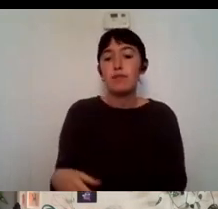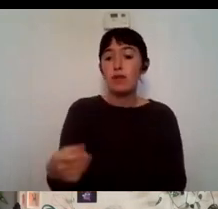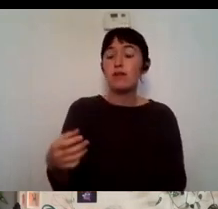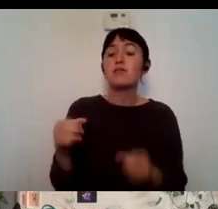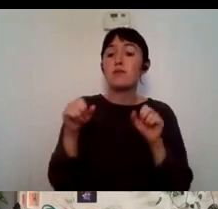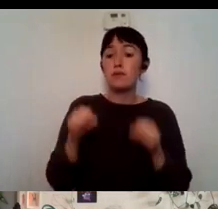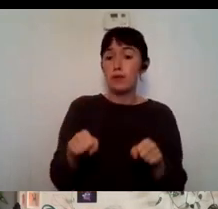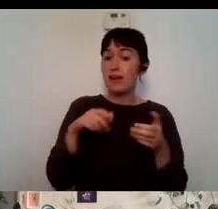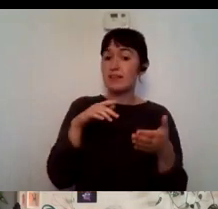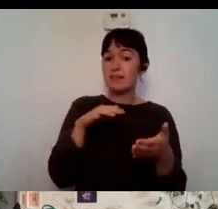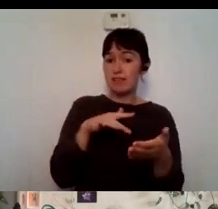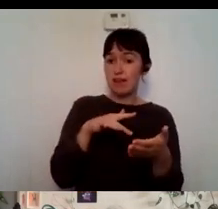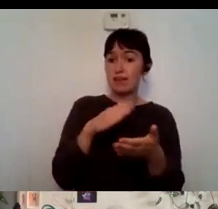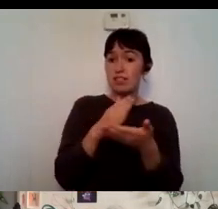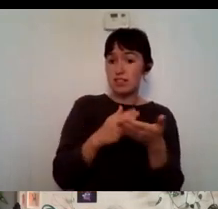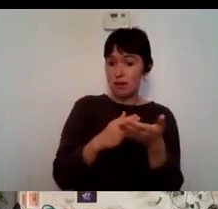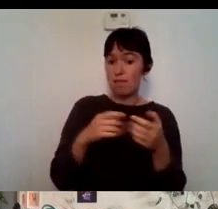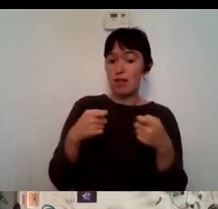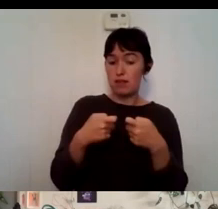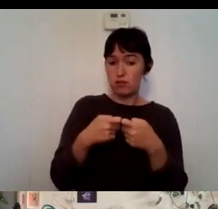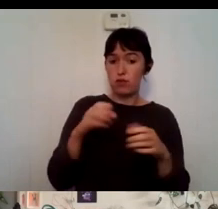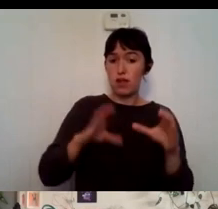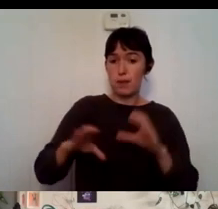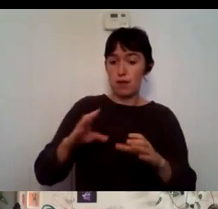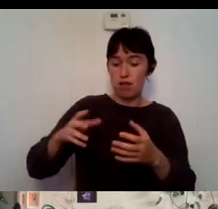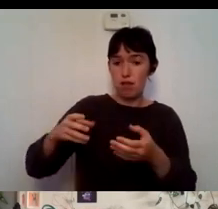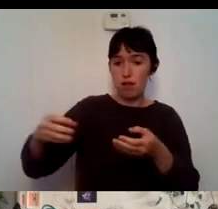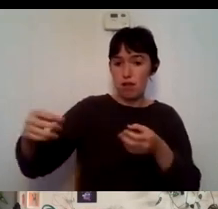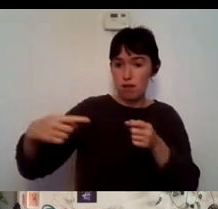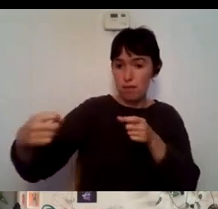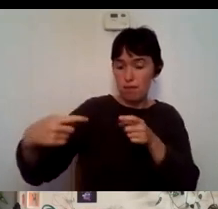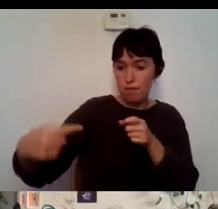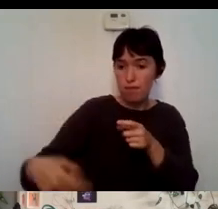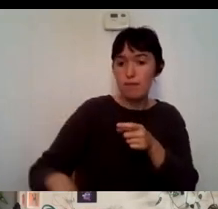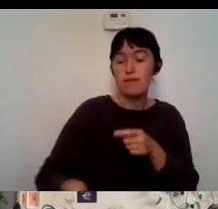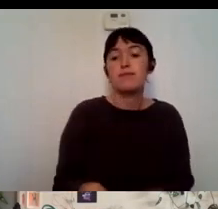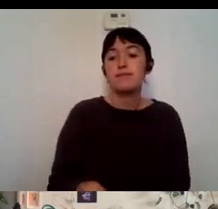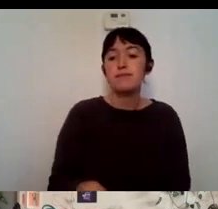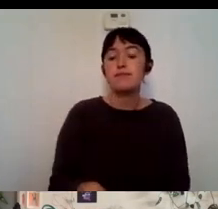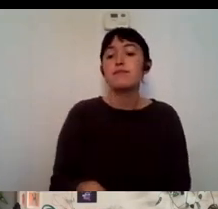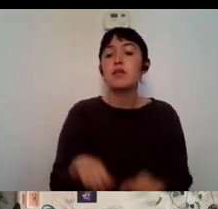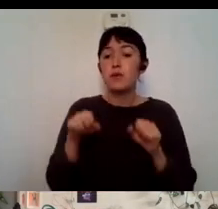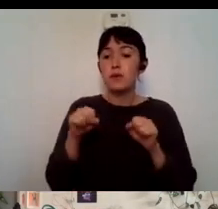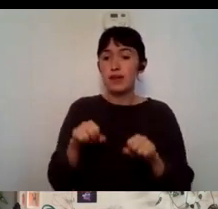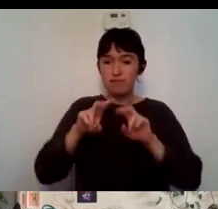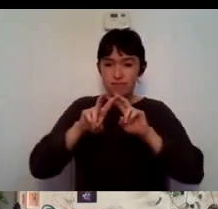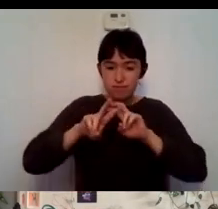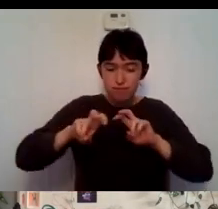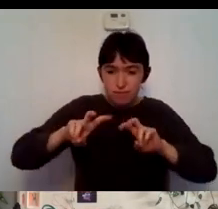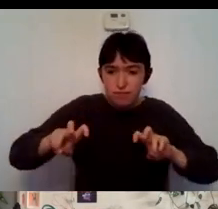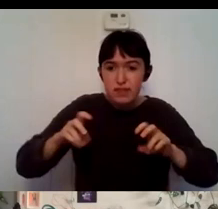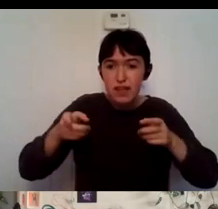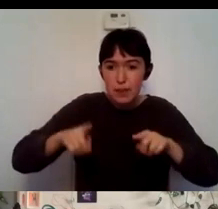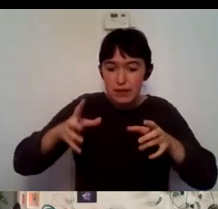those electrochemical exchanges, and we can look to see what happens in the brain without taking the brain